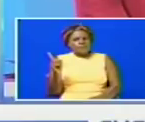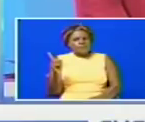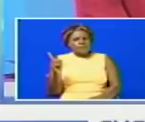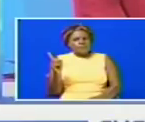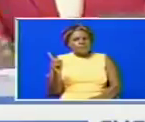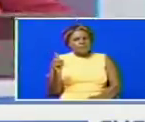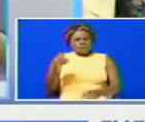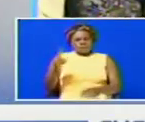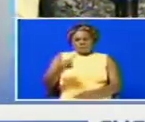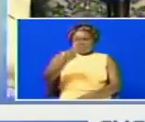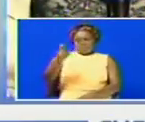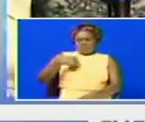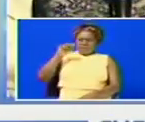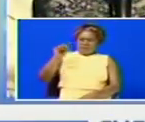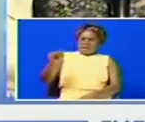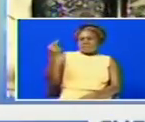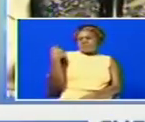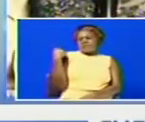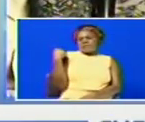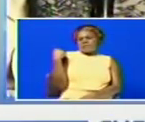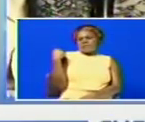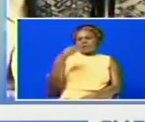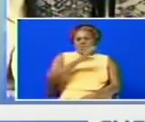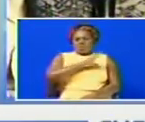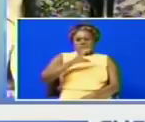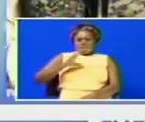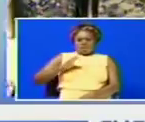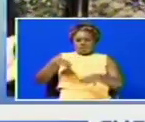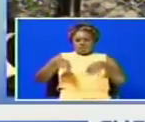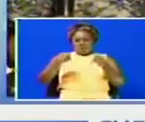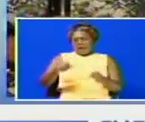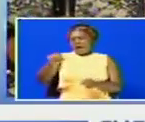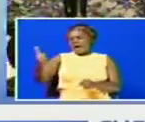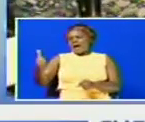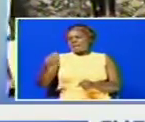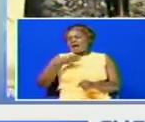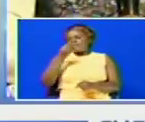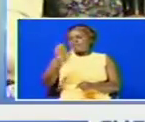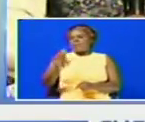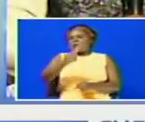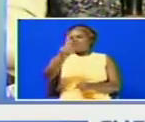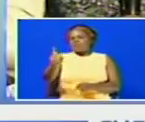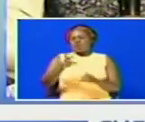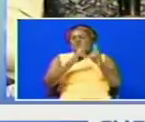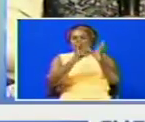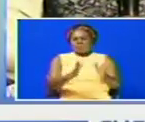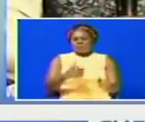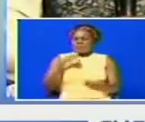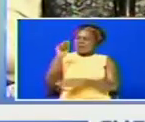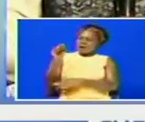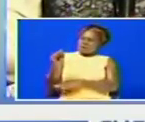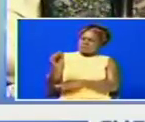That was a question I posed yesterday. By then, it was Commissioner Abdi Gulie who was responding to questions from journalists. And when I